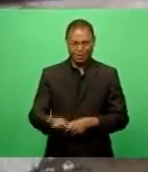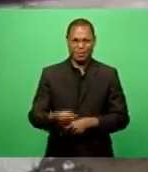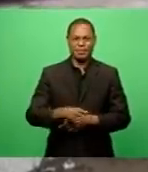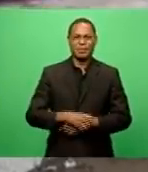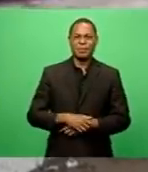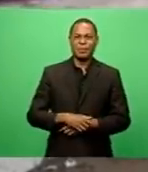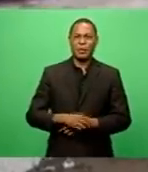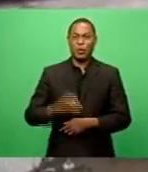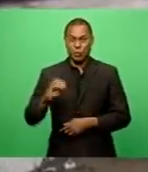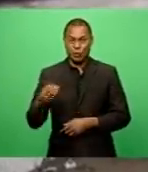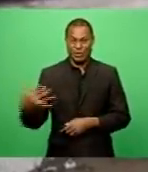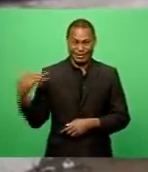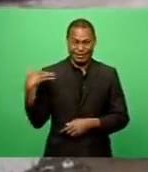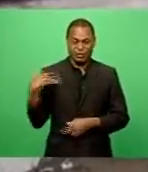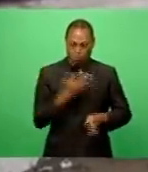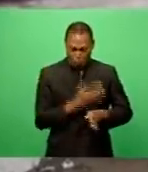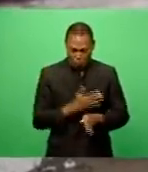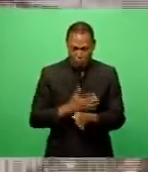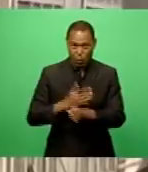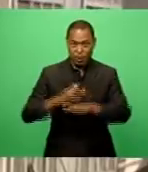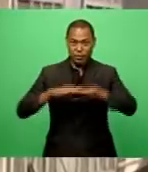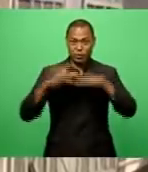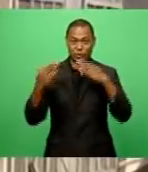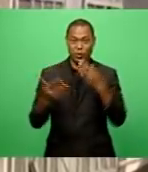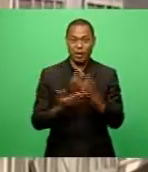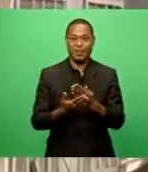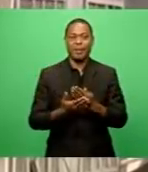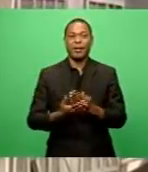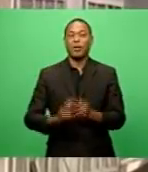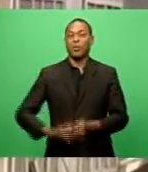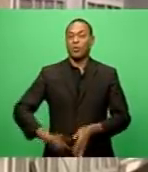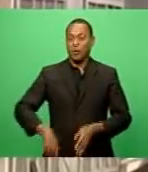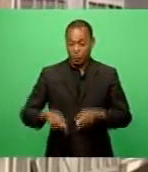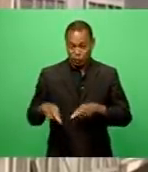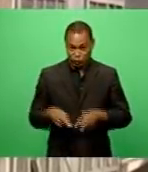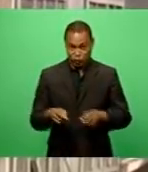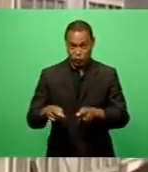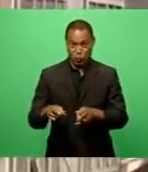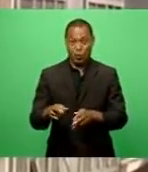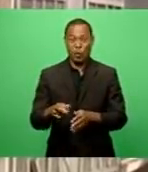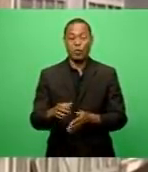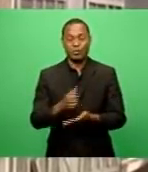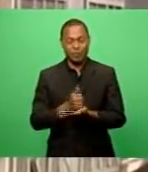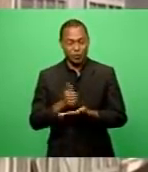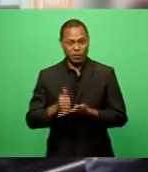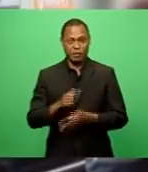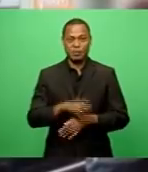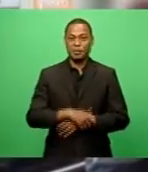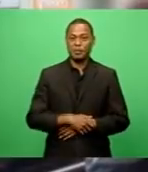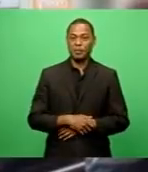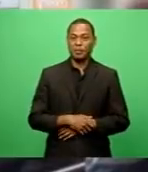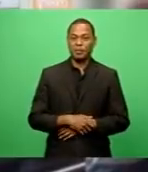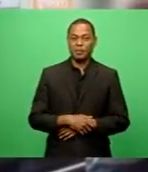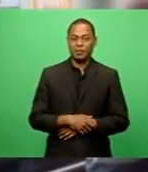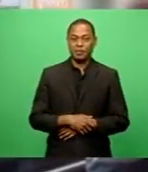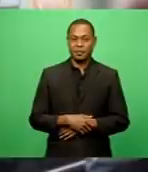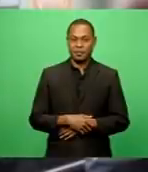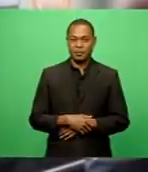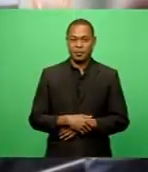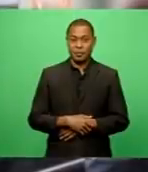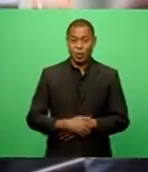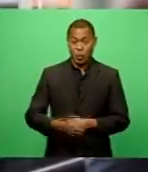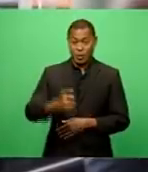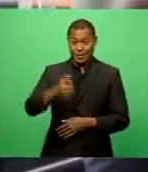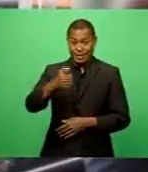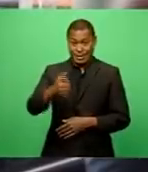says their teams are working with the Fiji Roads Authority and the Forestry Department to reach transmitter sites. And from 6 a.m. to